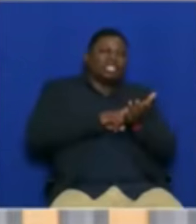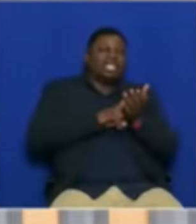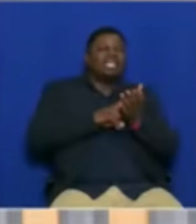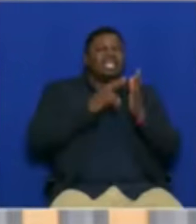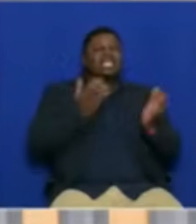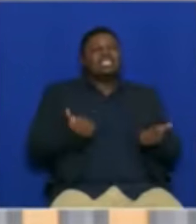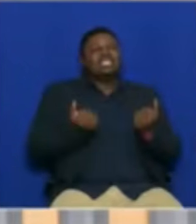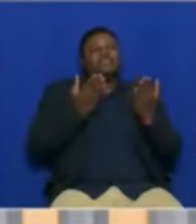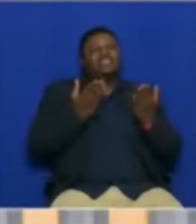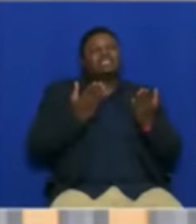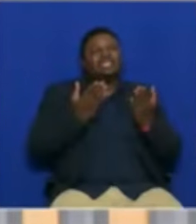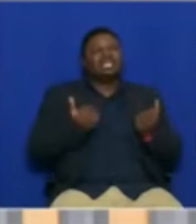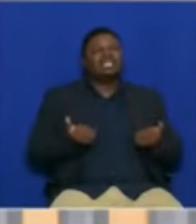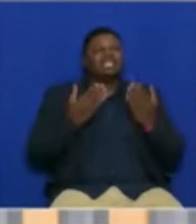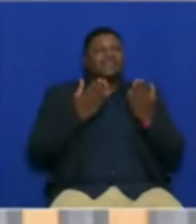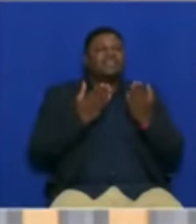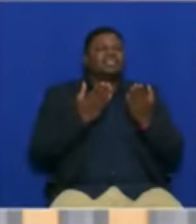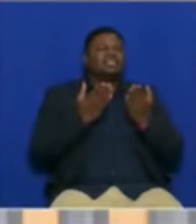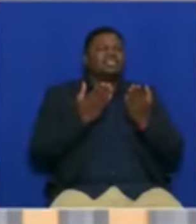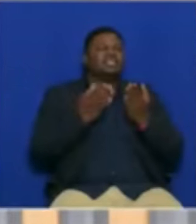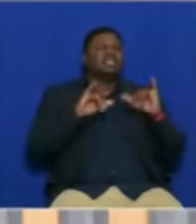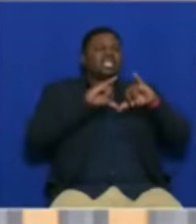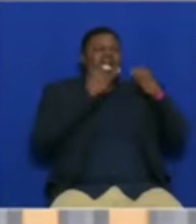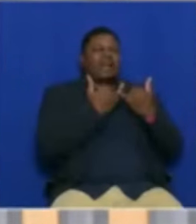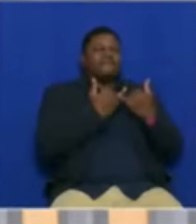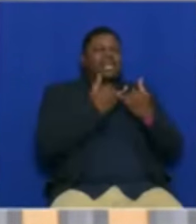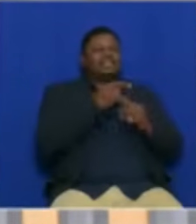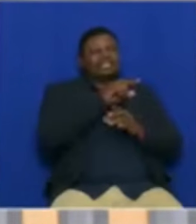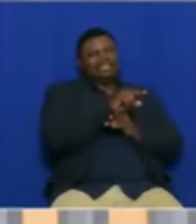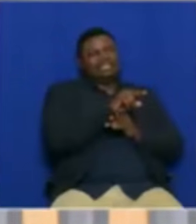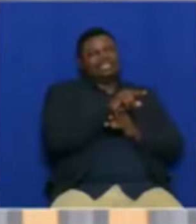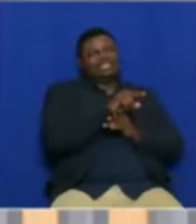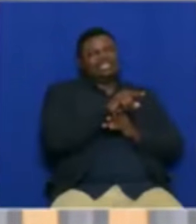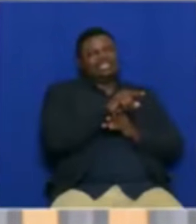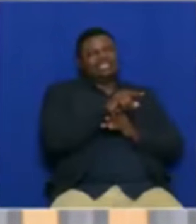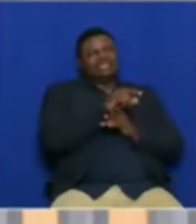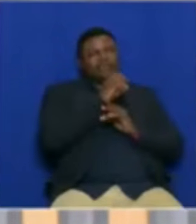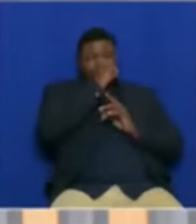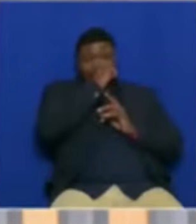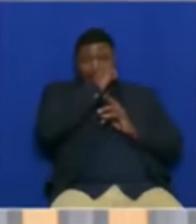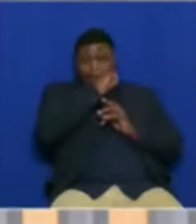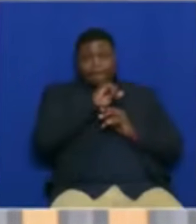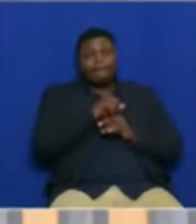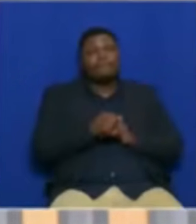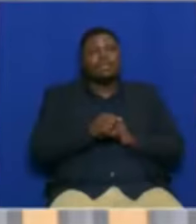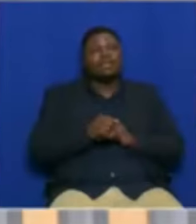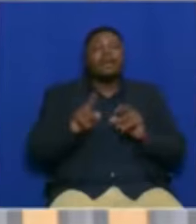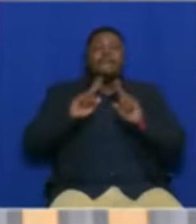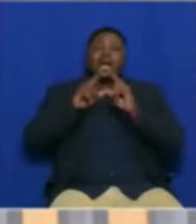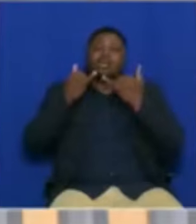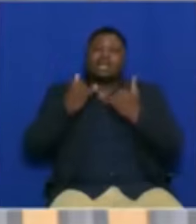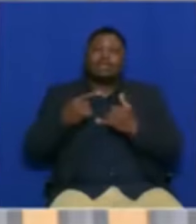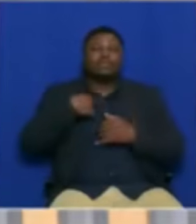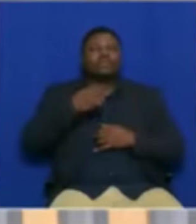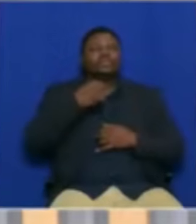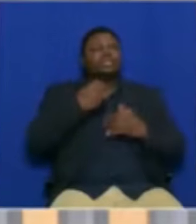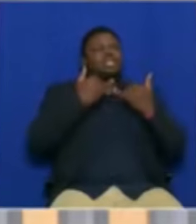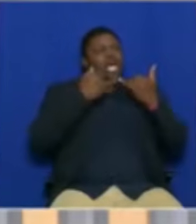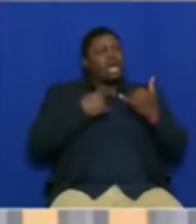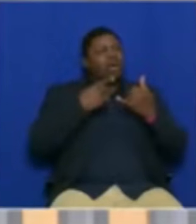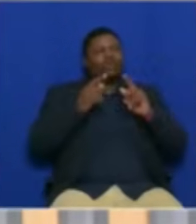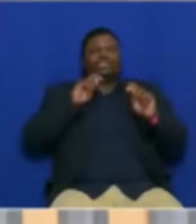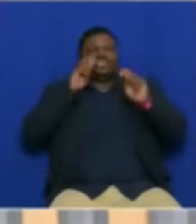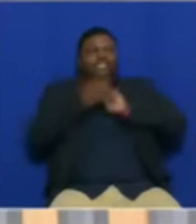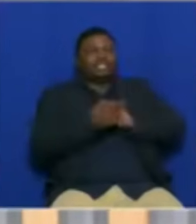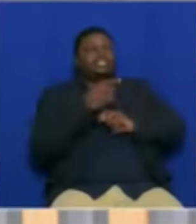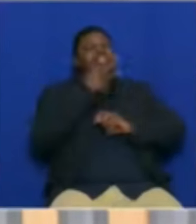Yes. And yet I understand you now to be saying, yeah, it's a Ngube problem. Why would you charge her with this? All that